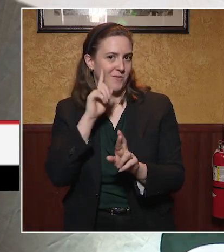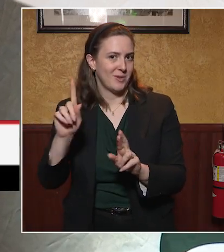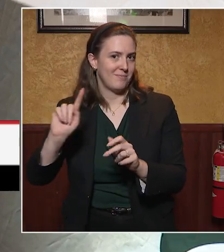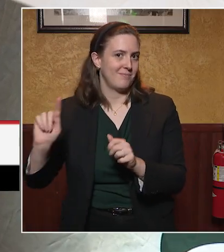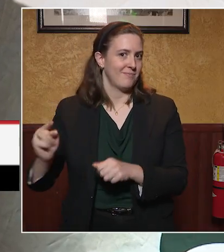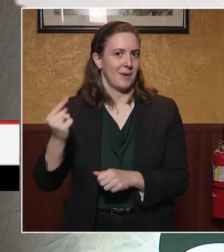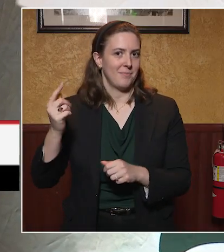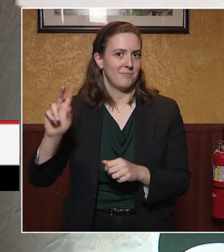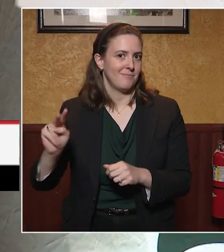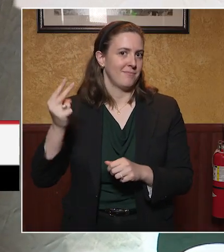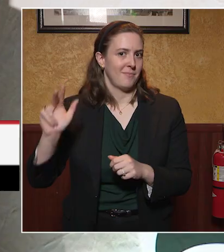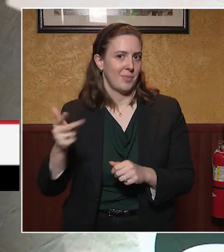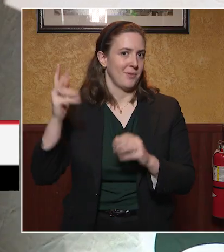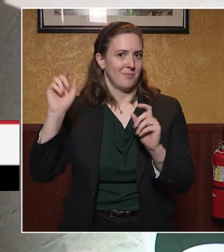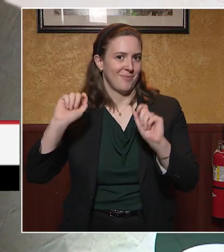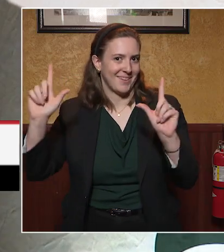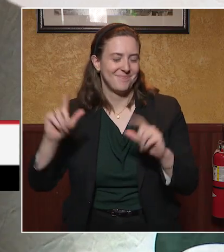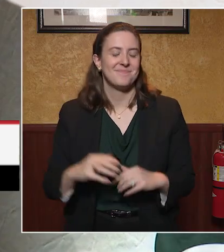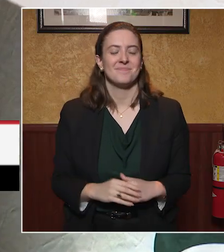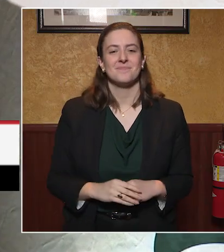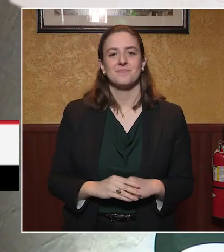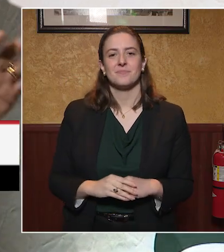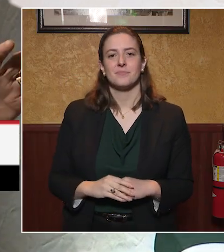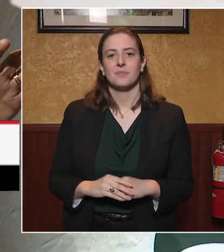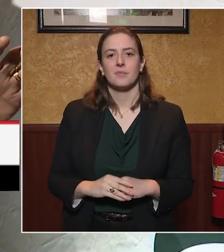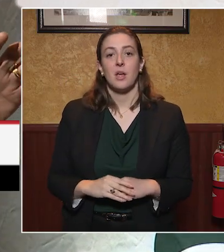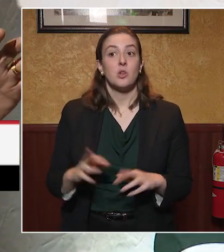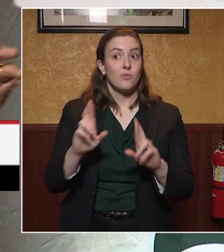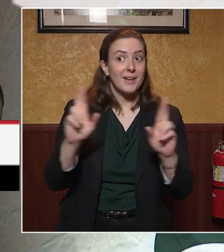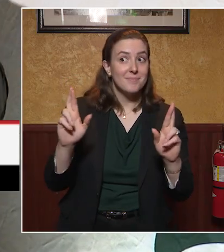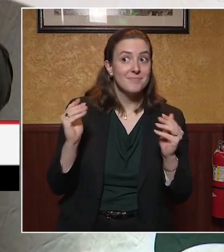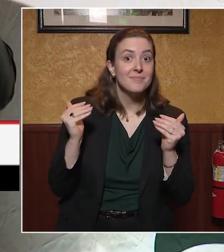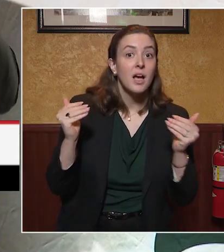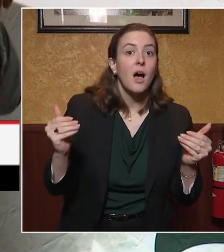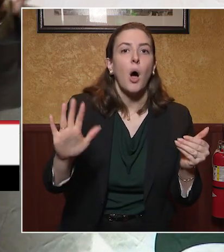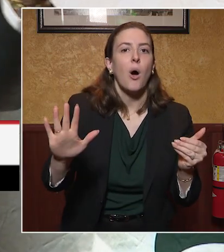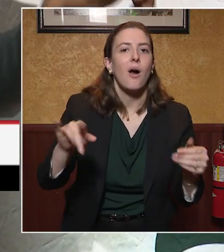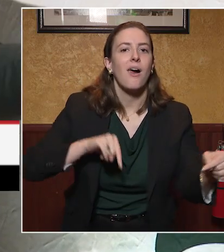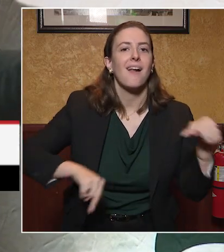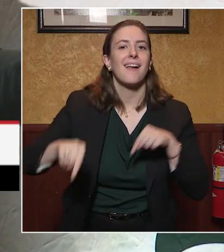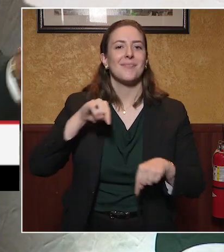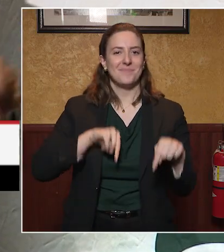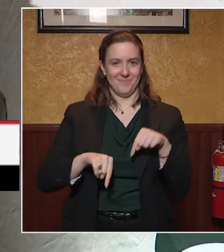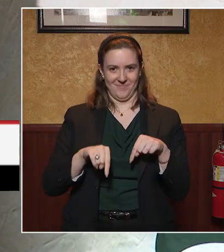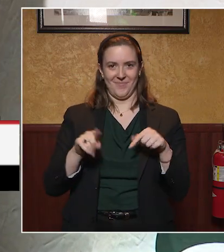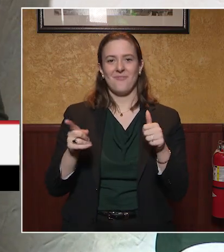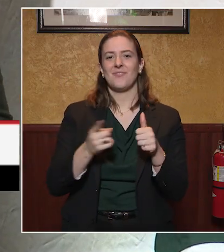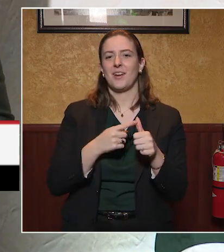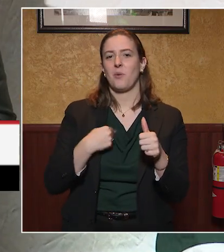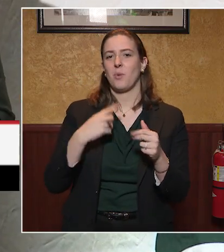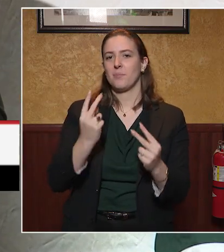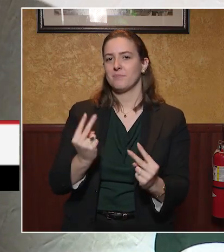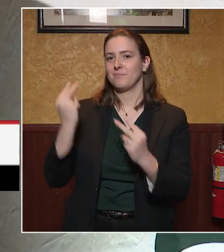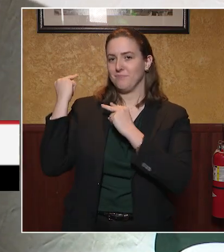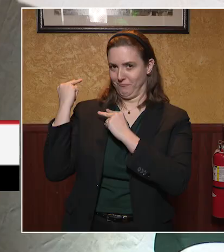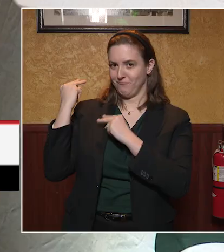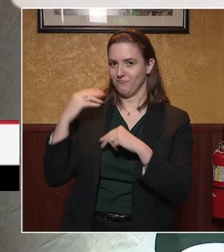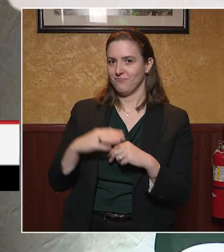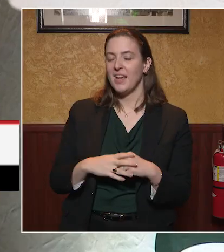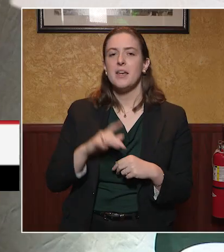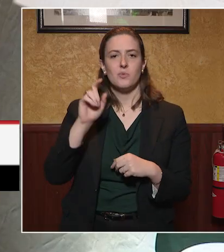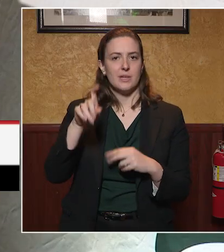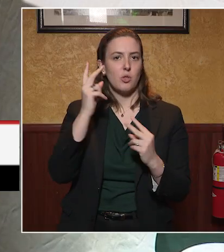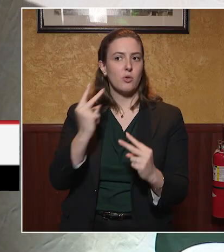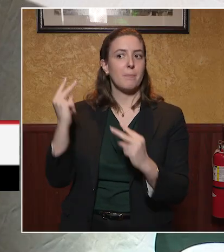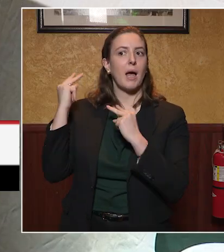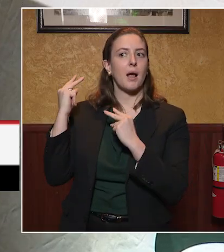Yes. All right, let's go. But before we go, I wanna take a little look back at some things, because you got to look back to know where you're